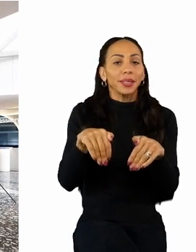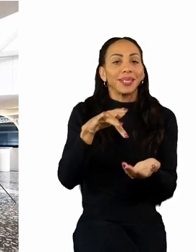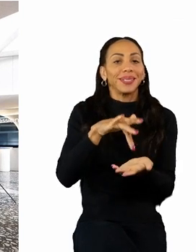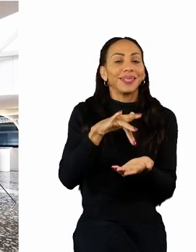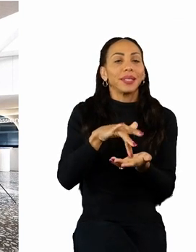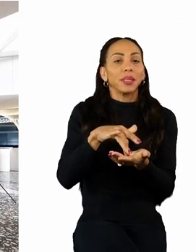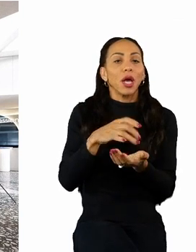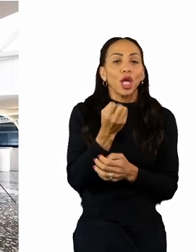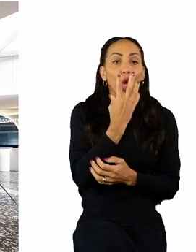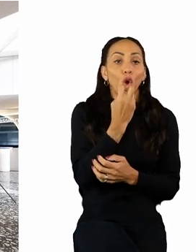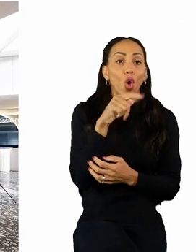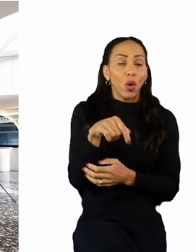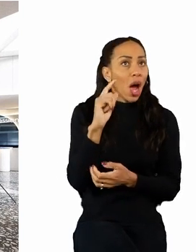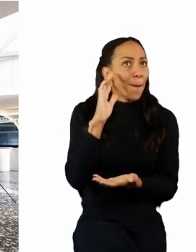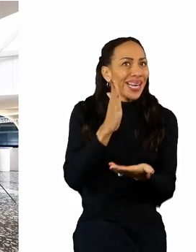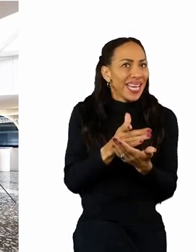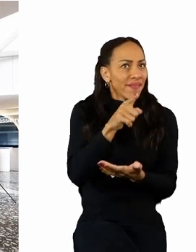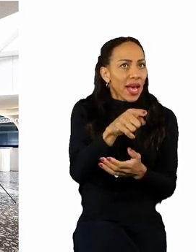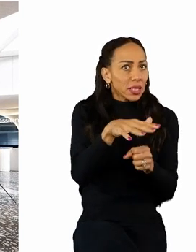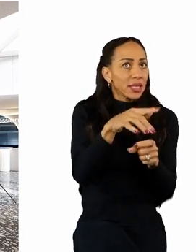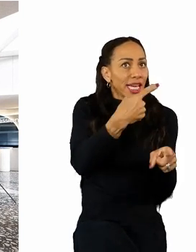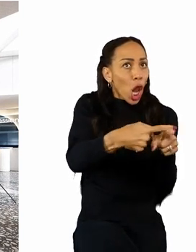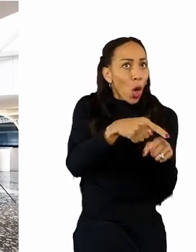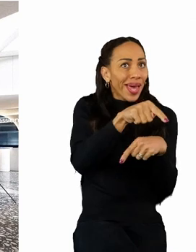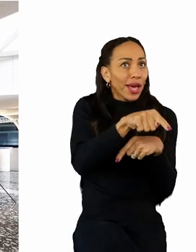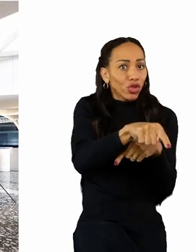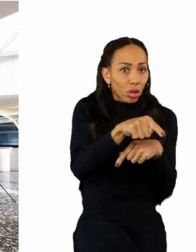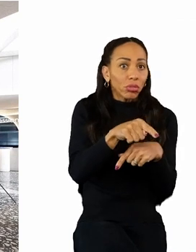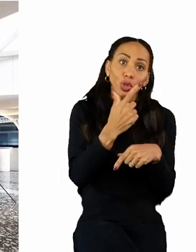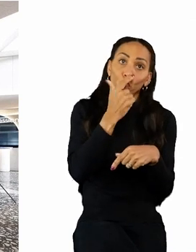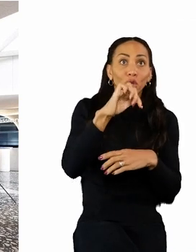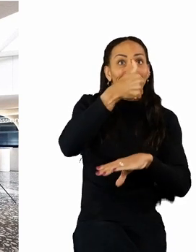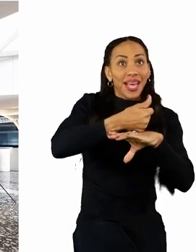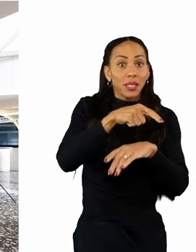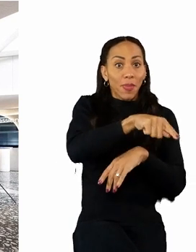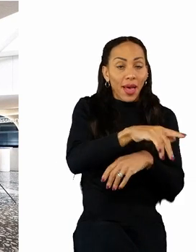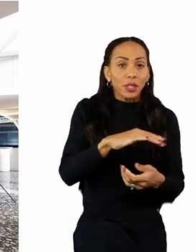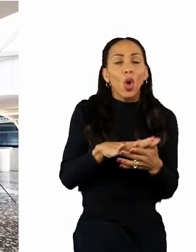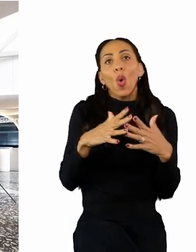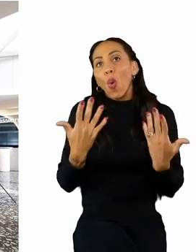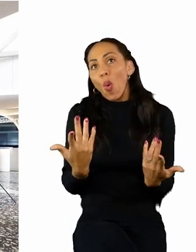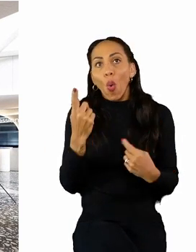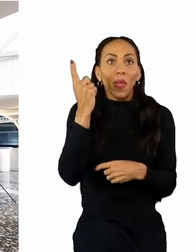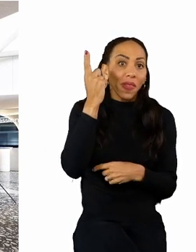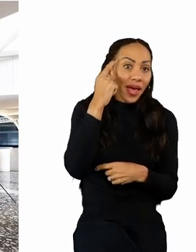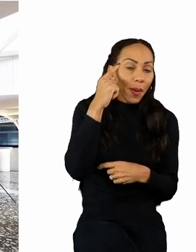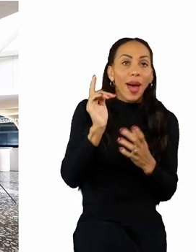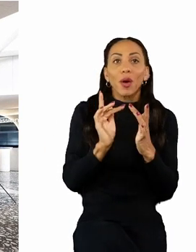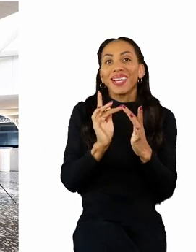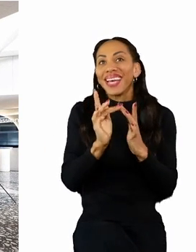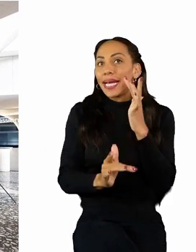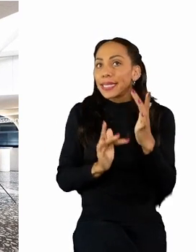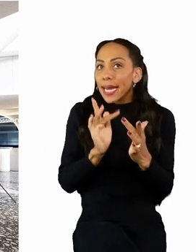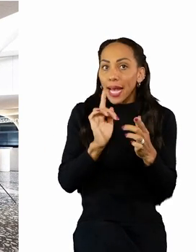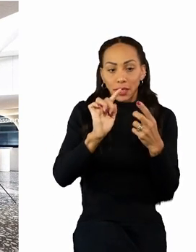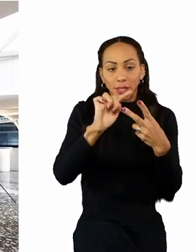useful. Great. Well, that is actually images from the shopping centre in Hong Kong, I believe. I think that's where the location is.